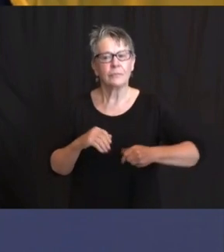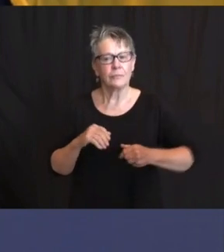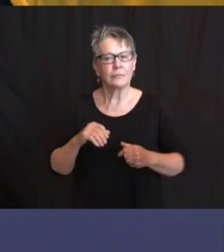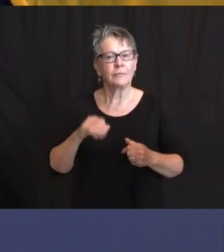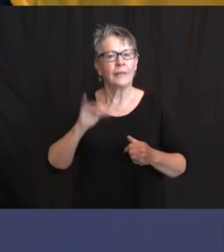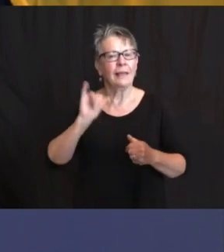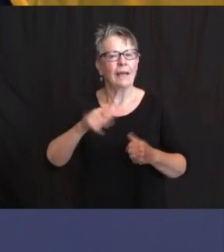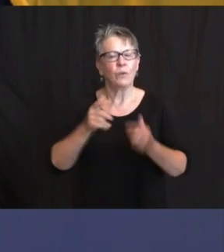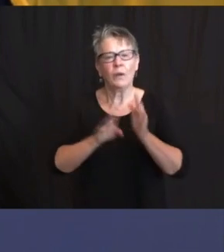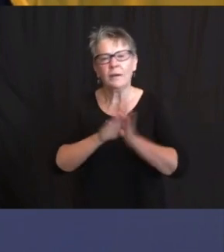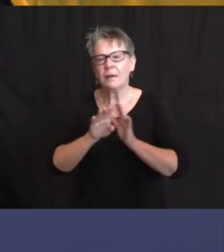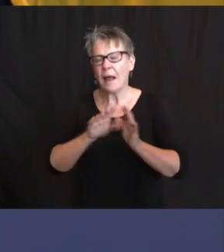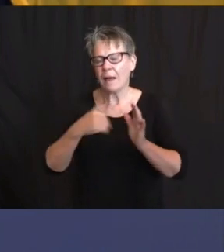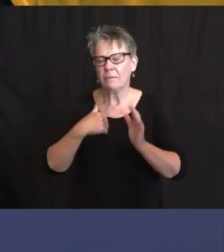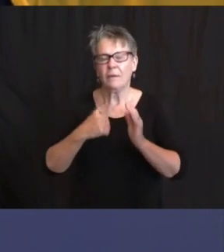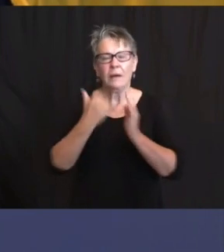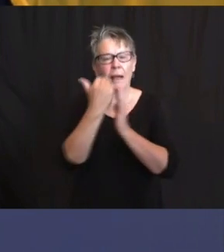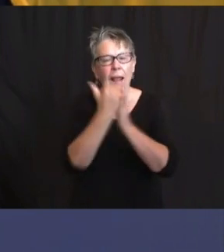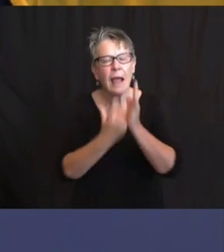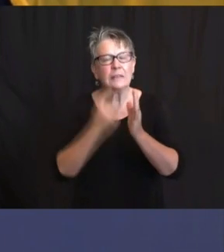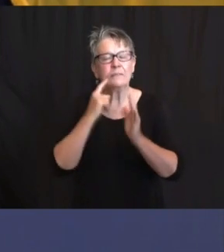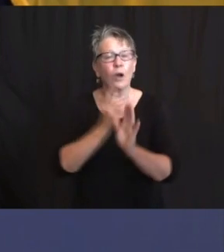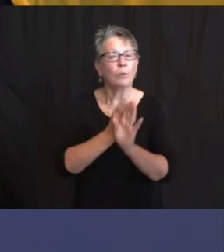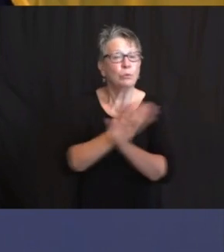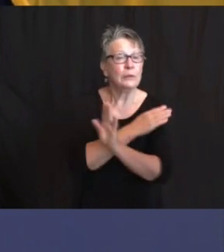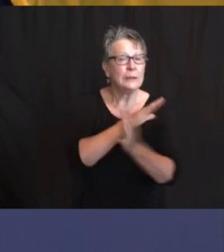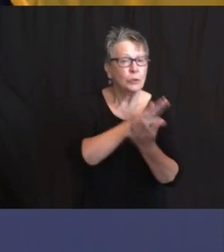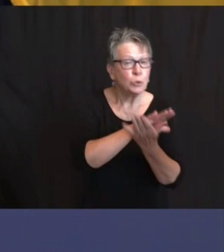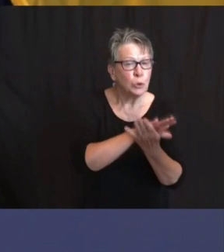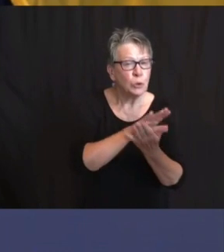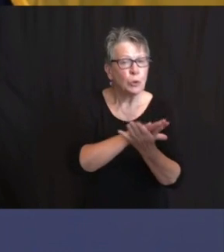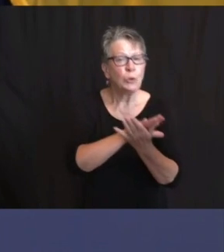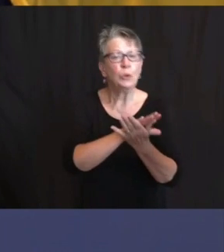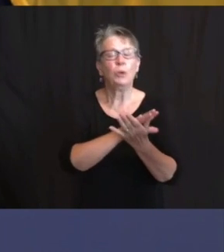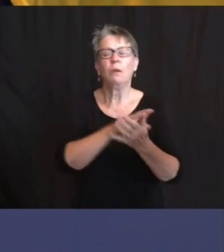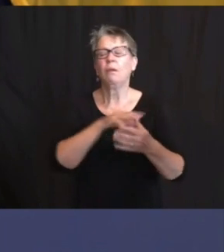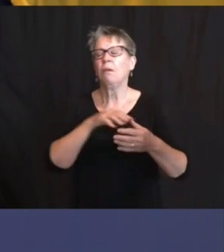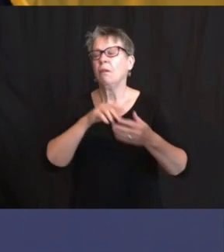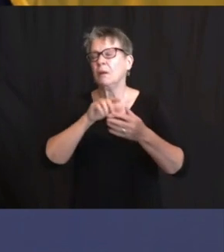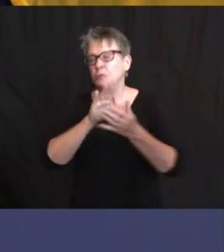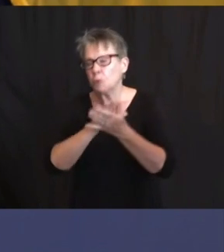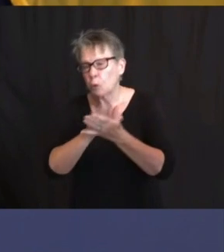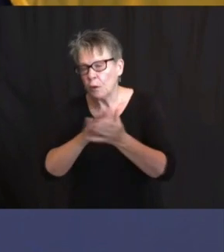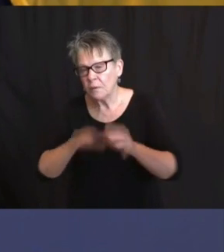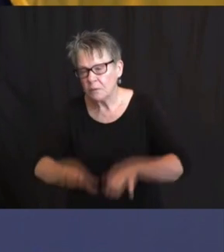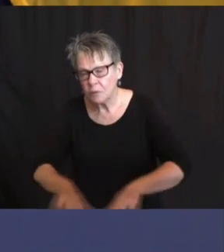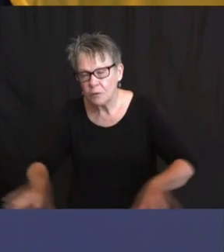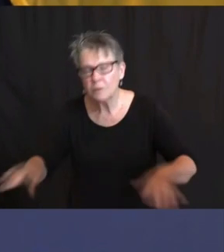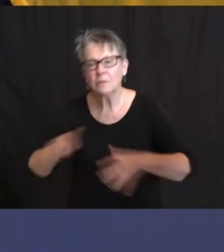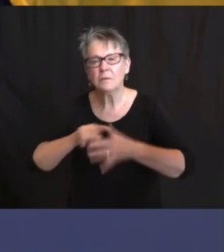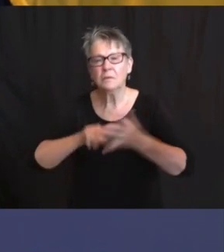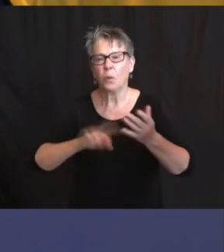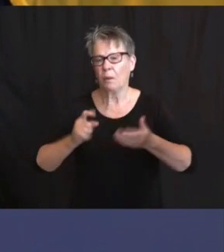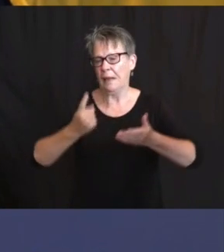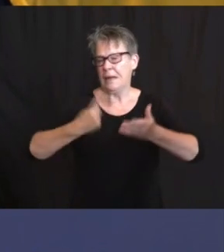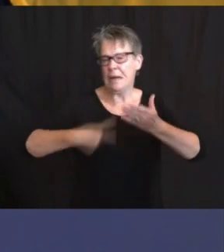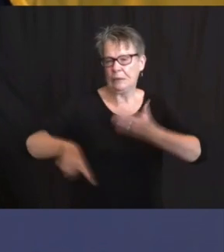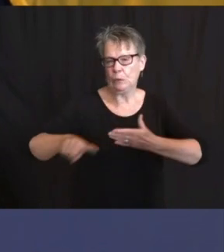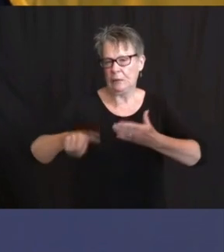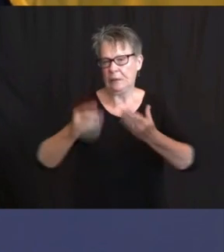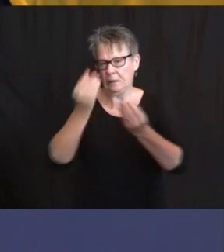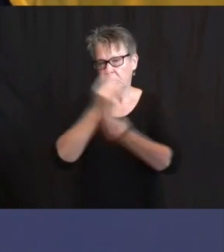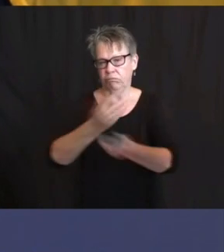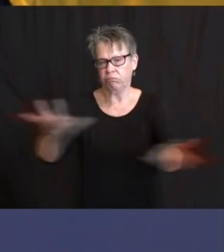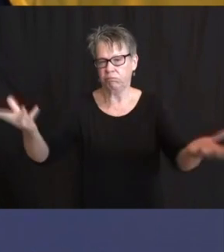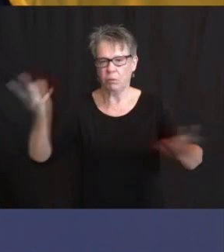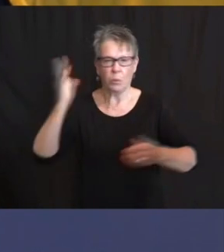want to do this in stages, and again, thank you for your leadership. With that, please help me welcome the woman who needs no introduction, am I right? The Commissioner of the